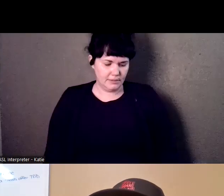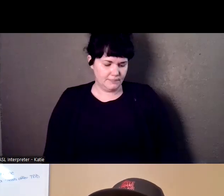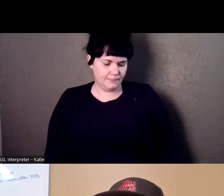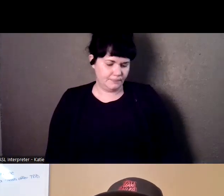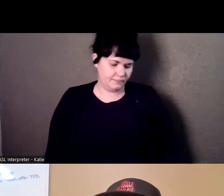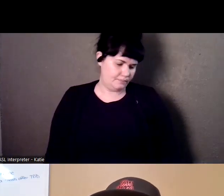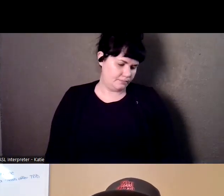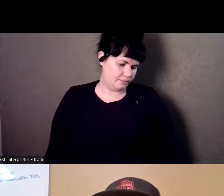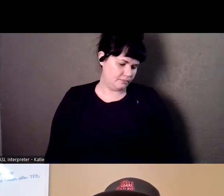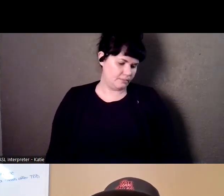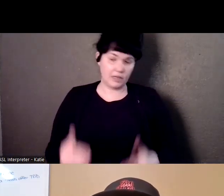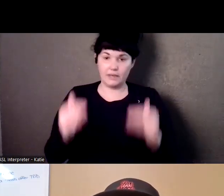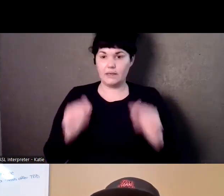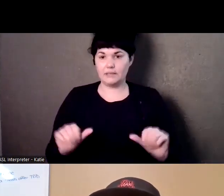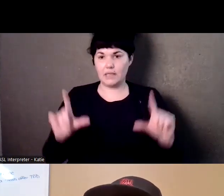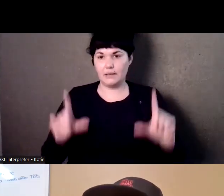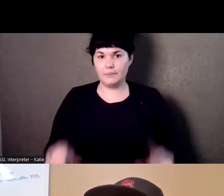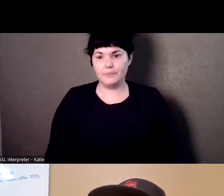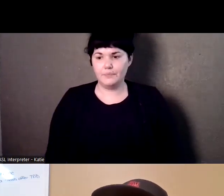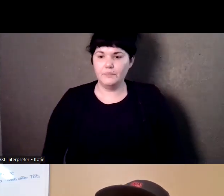Getting into the next slide.